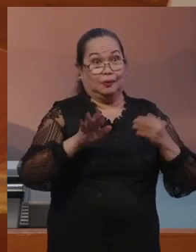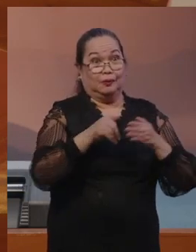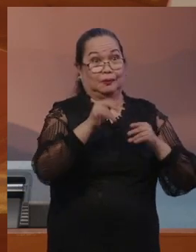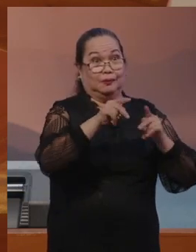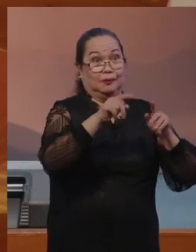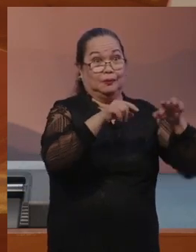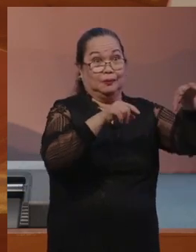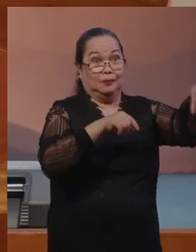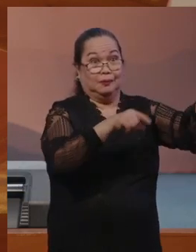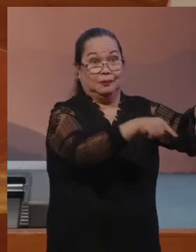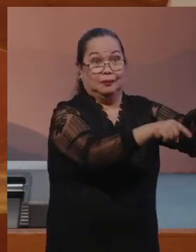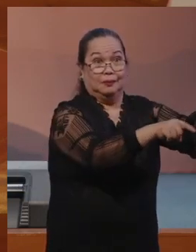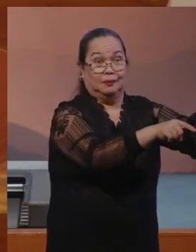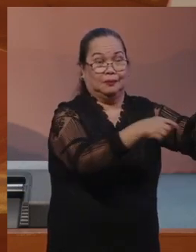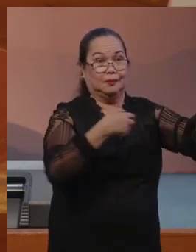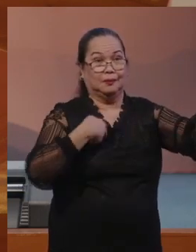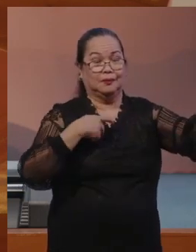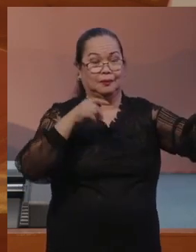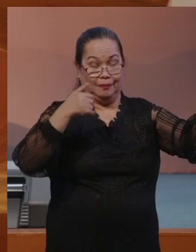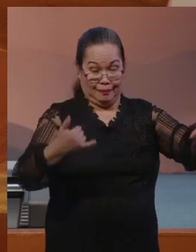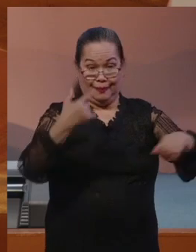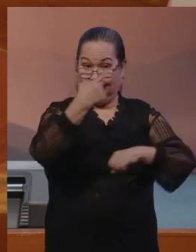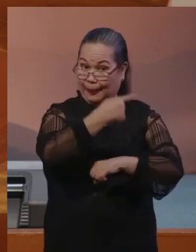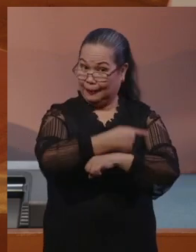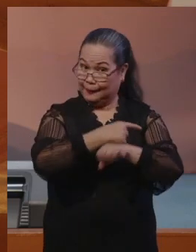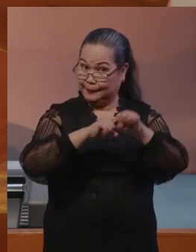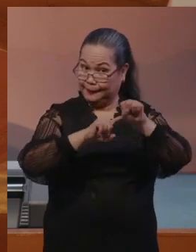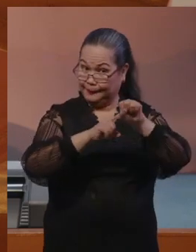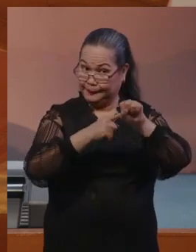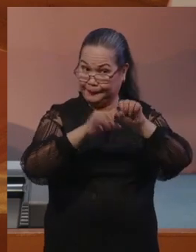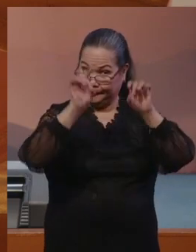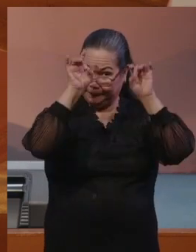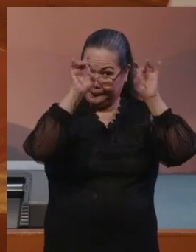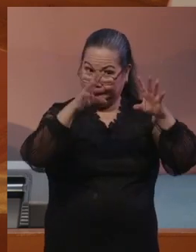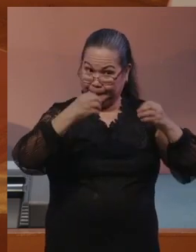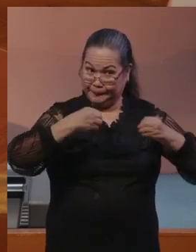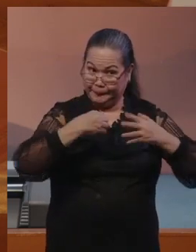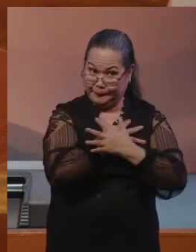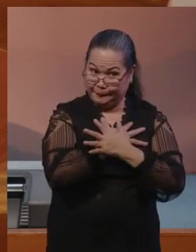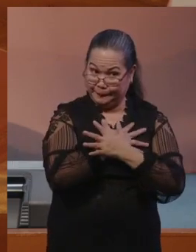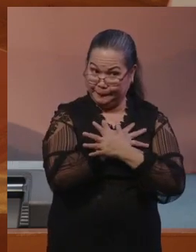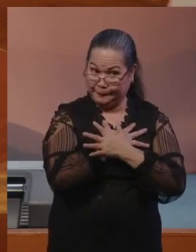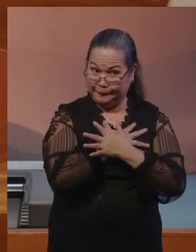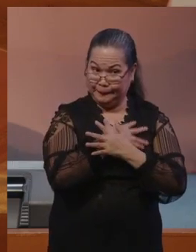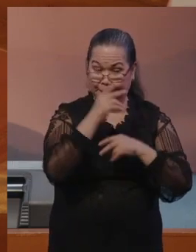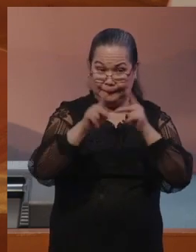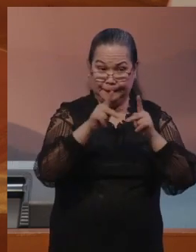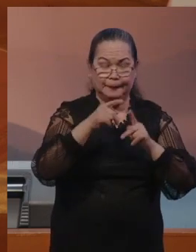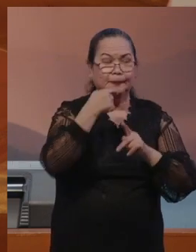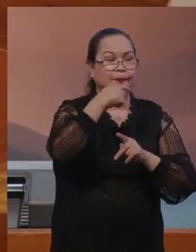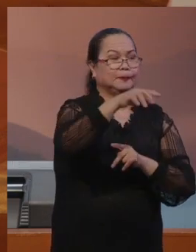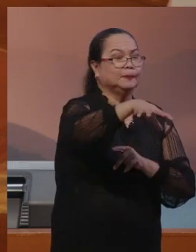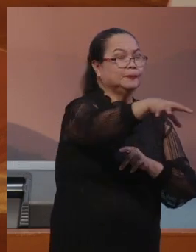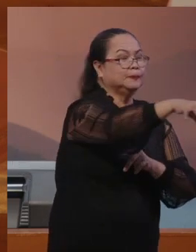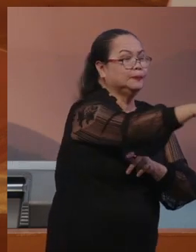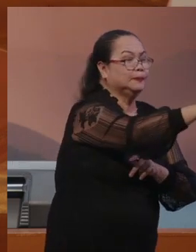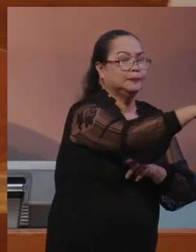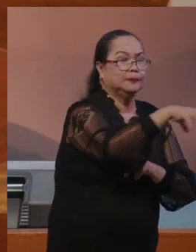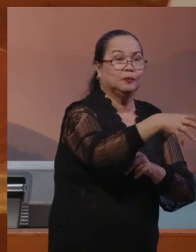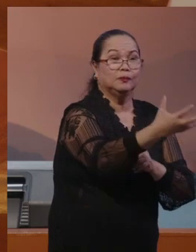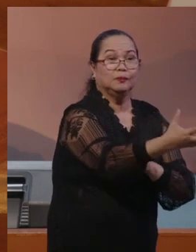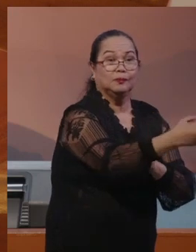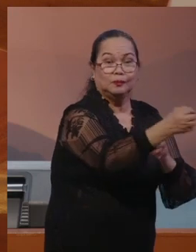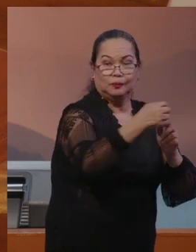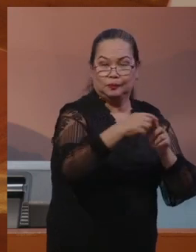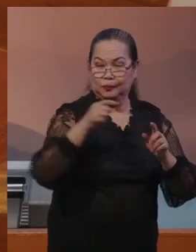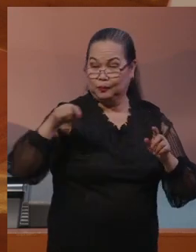2:25, this day I will begin to put the dread and fear of you on the peoples who are under the whole heaven,